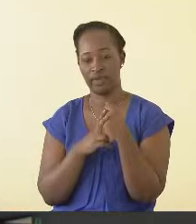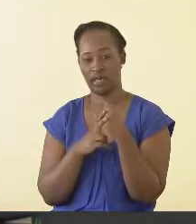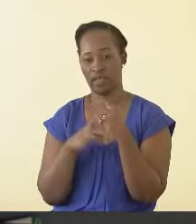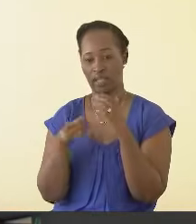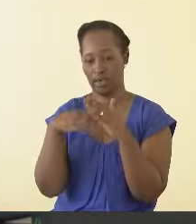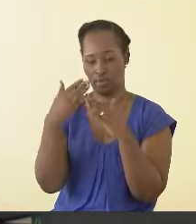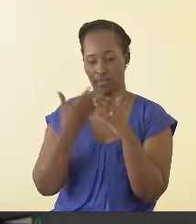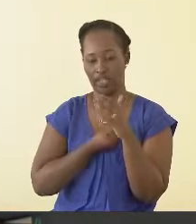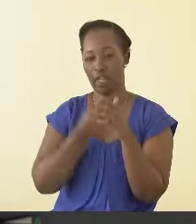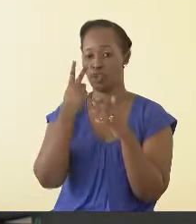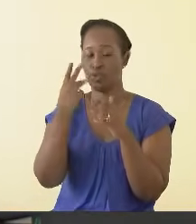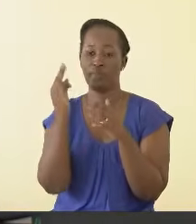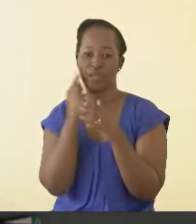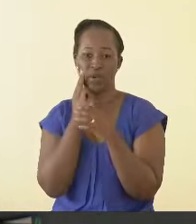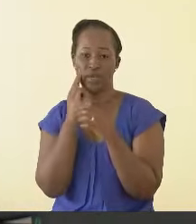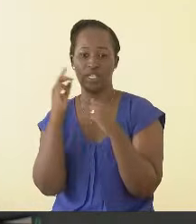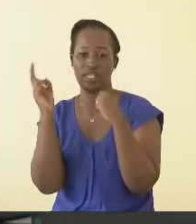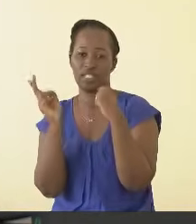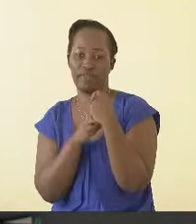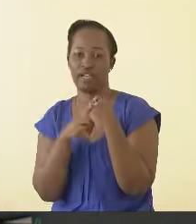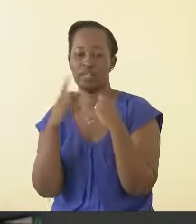2. Is it what you are getting?